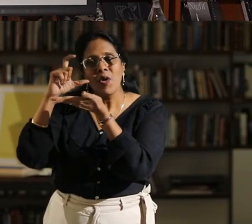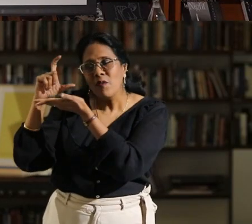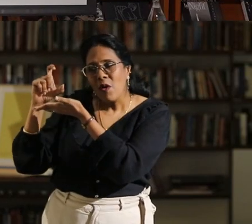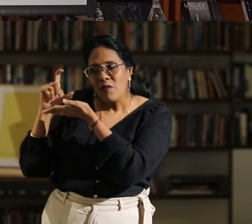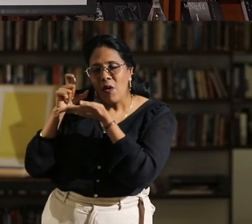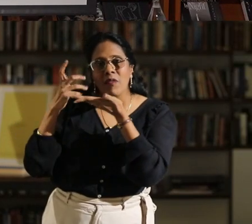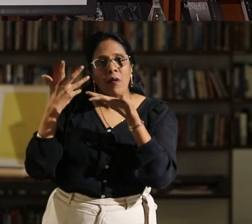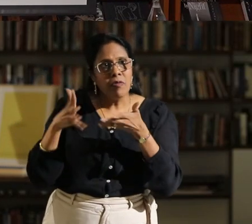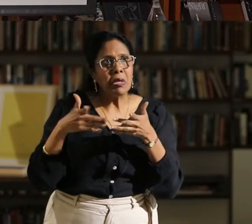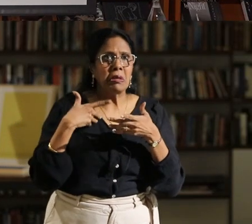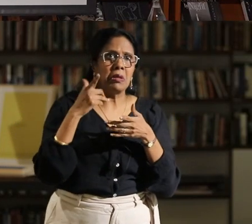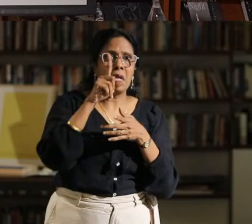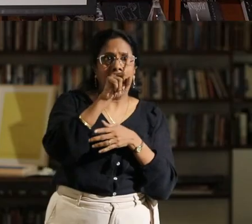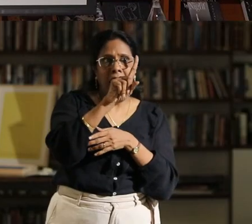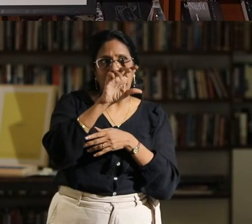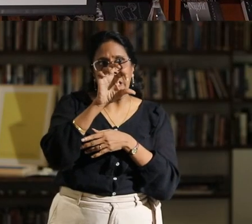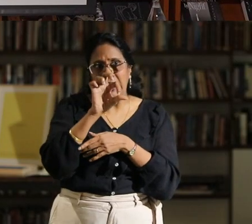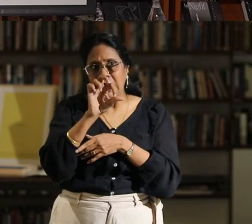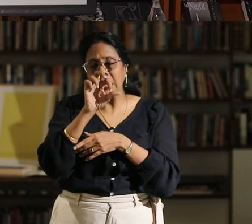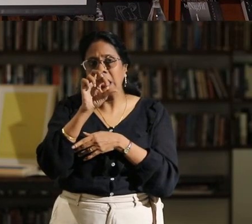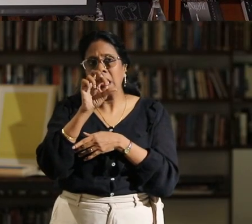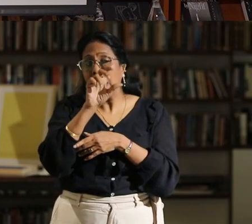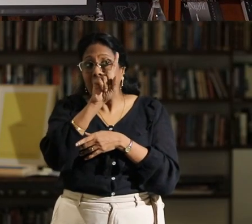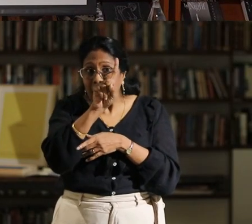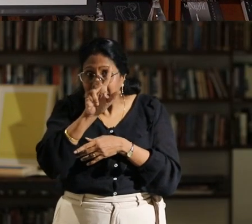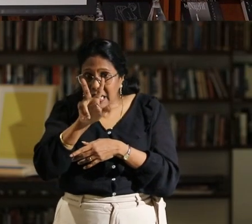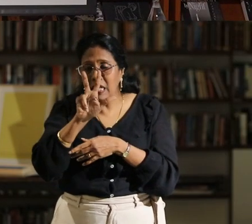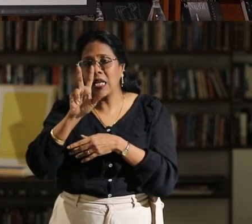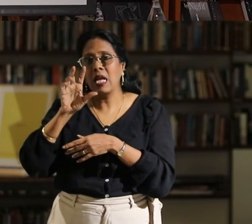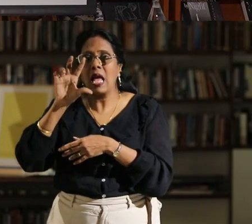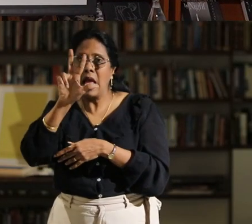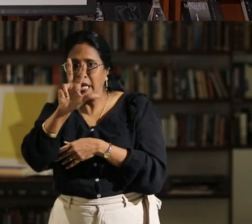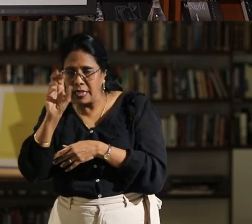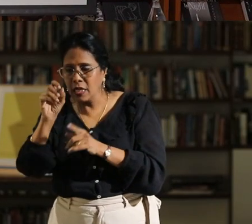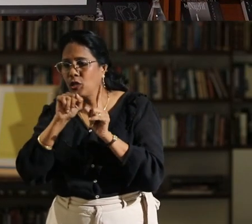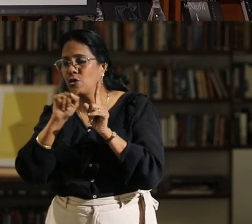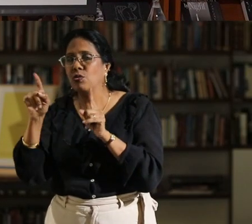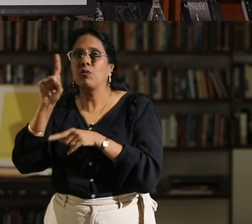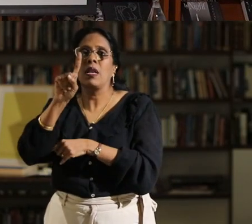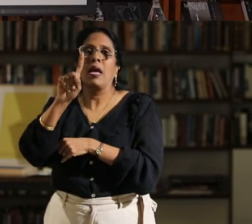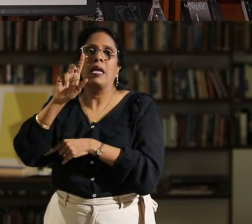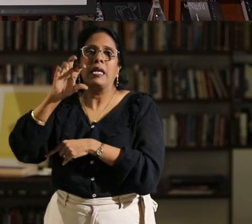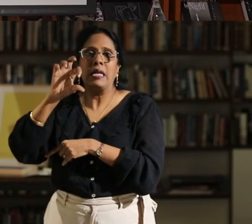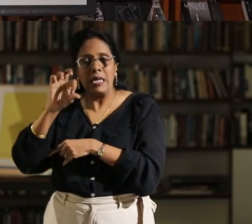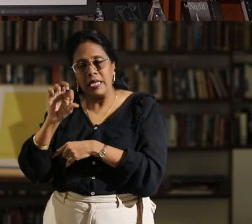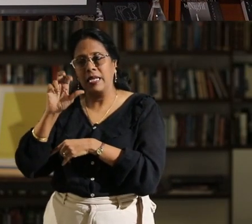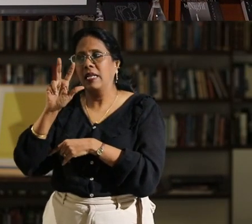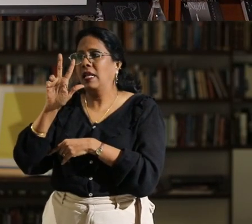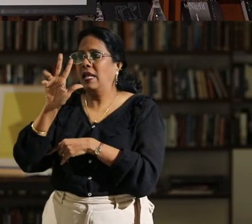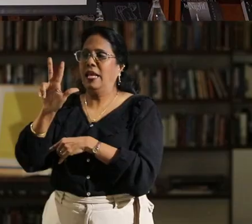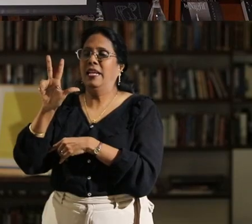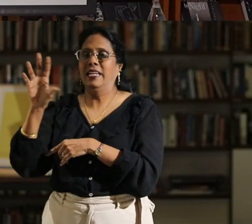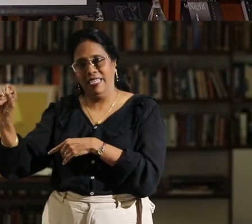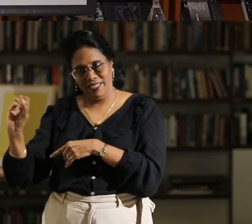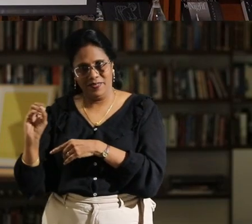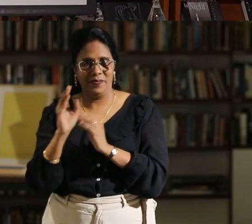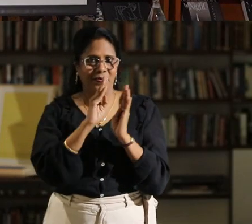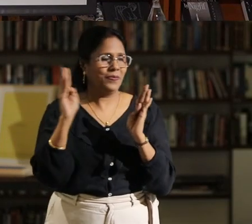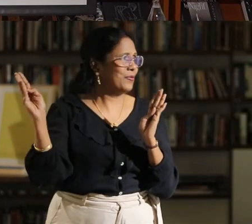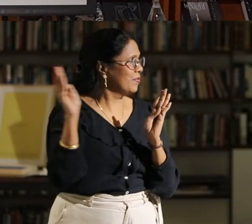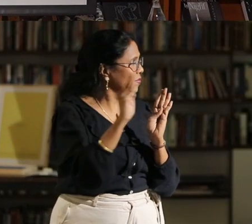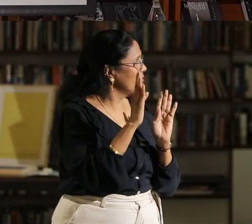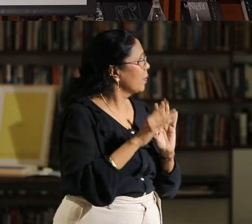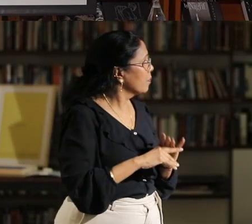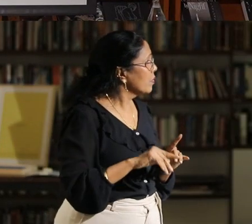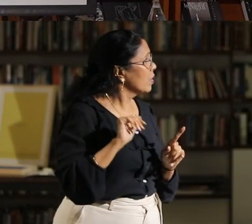photographs, 1880 to 1980. It's a really stunning collection, which we've brought through individually meeting people